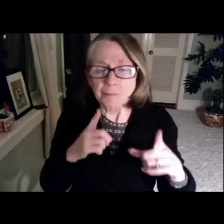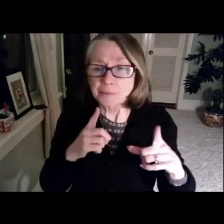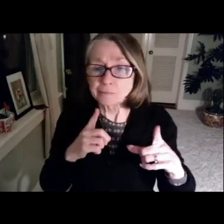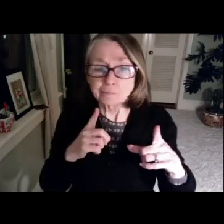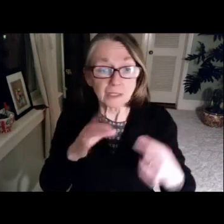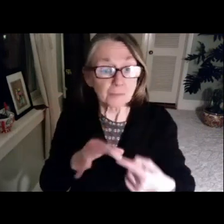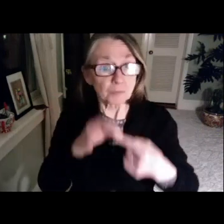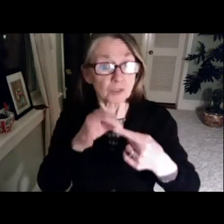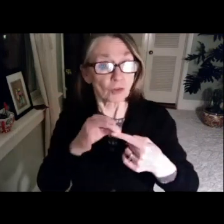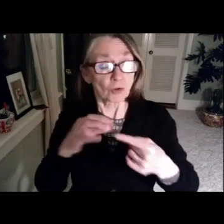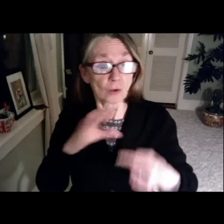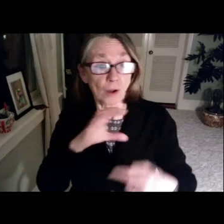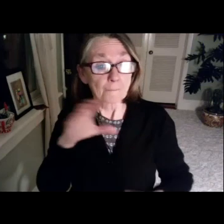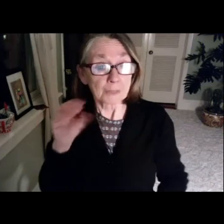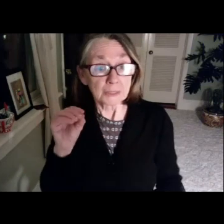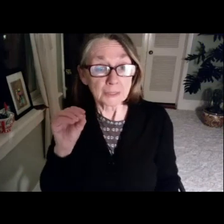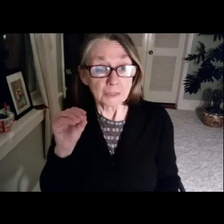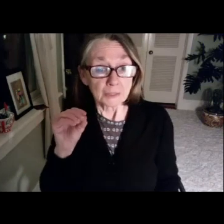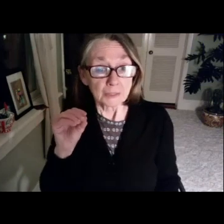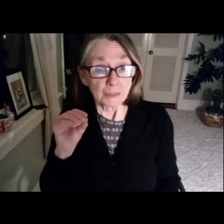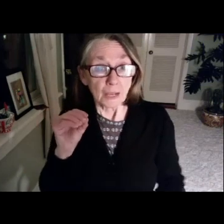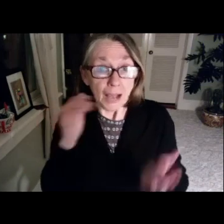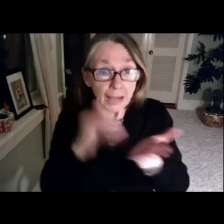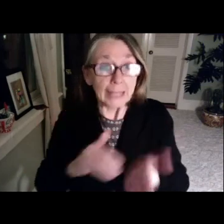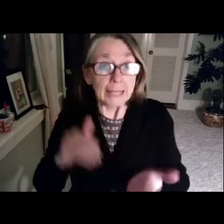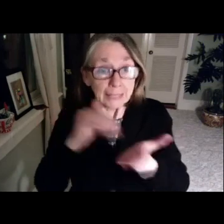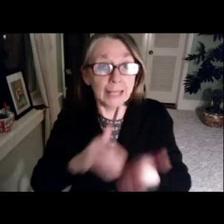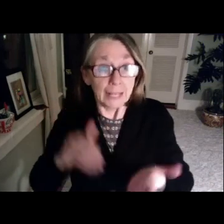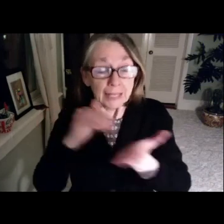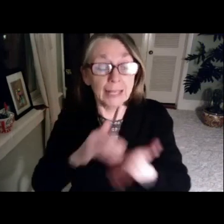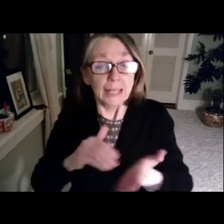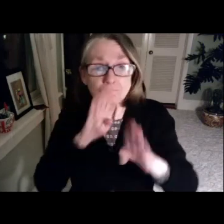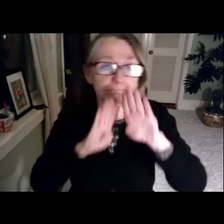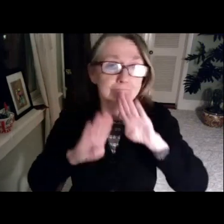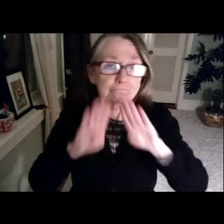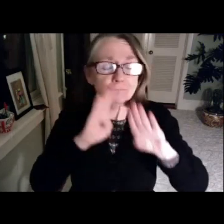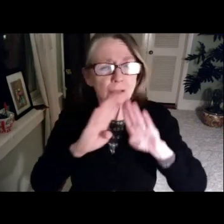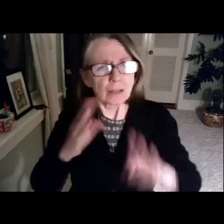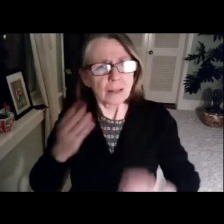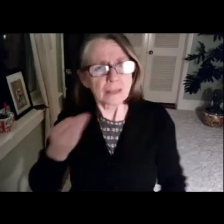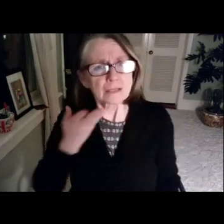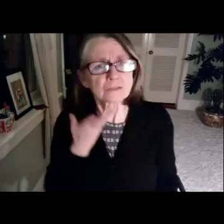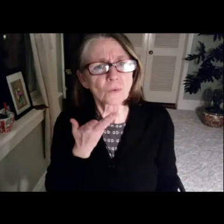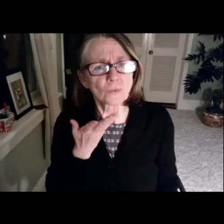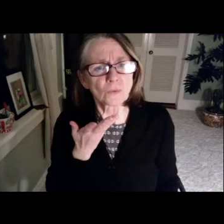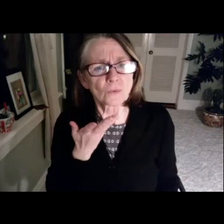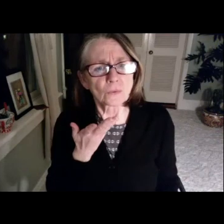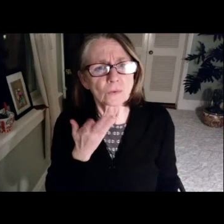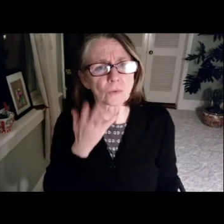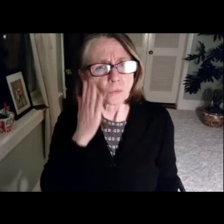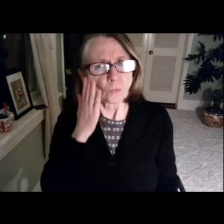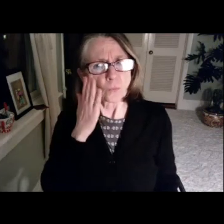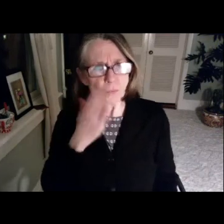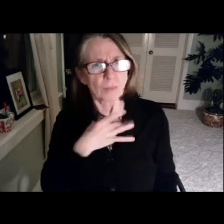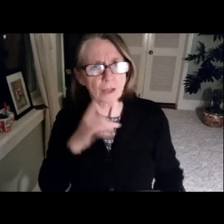particular employer over and over again, definitely let us know, and we would be interested in looking